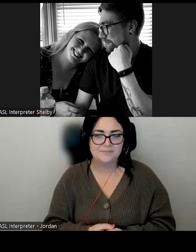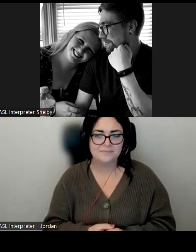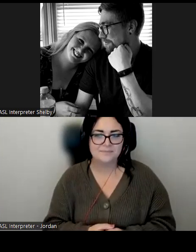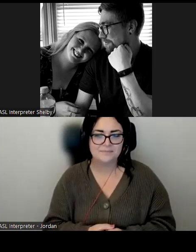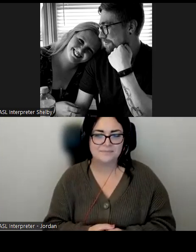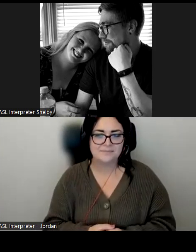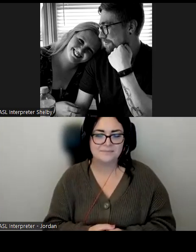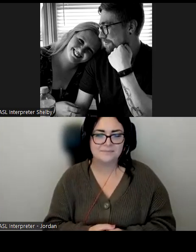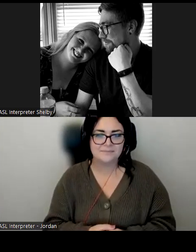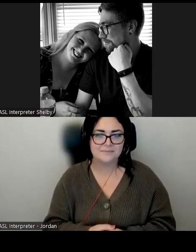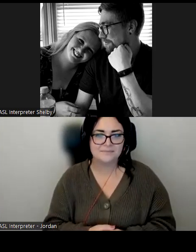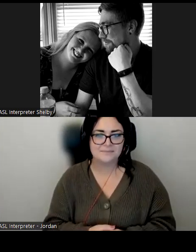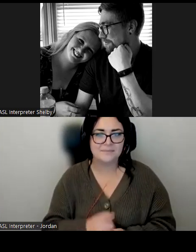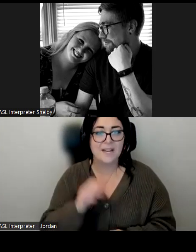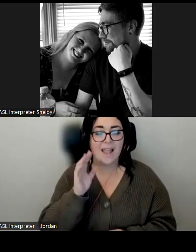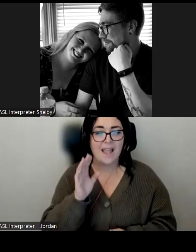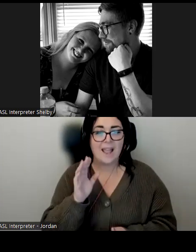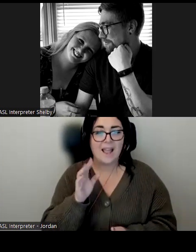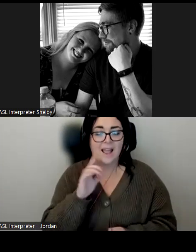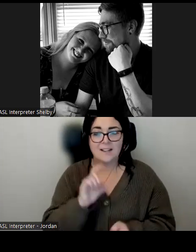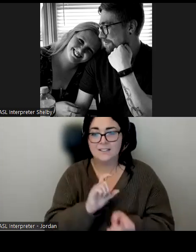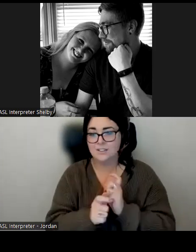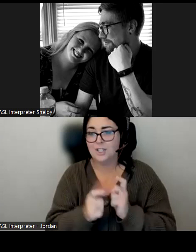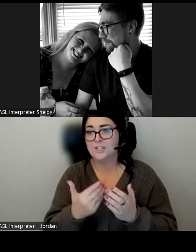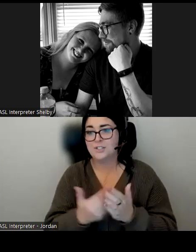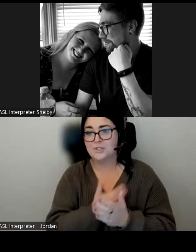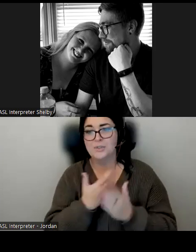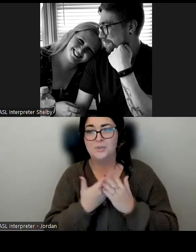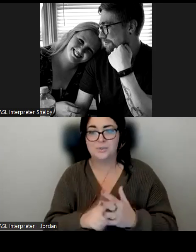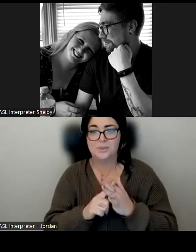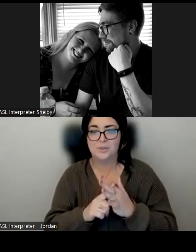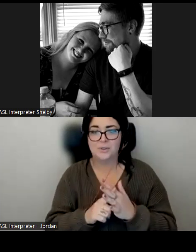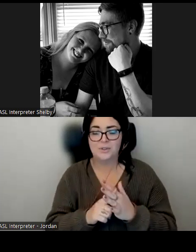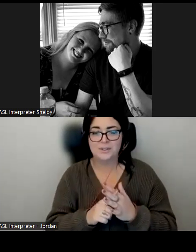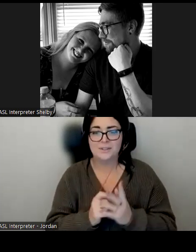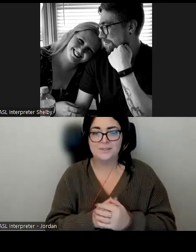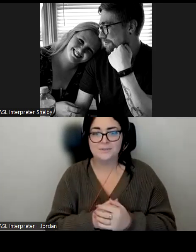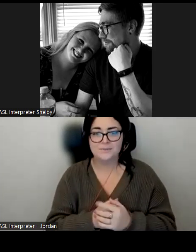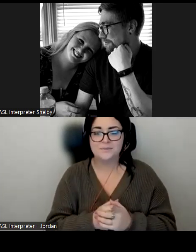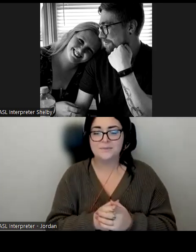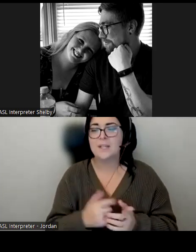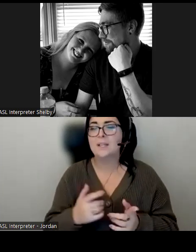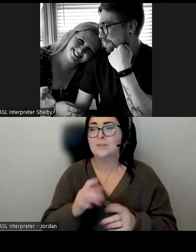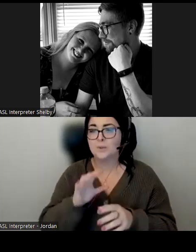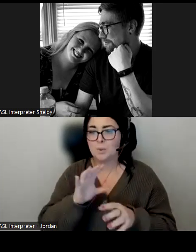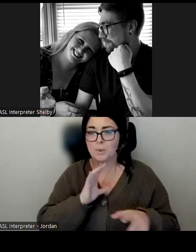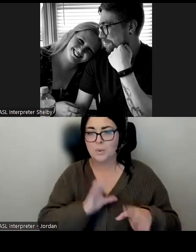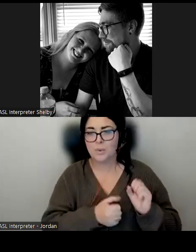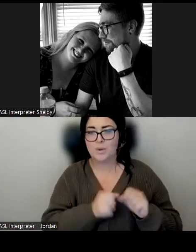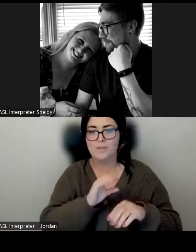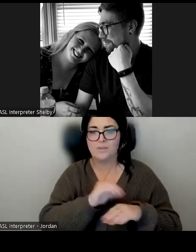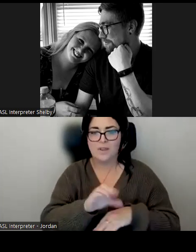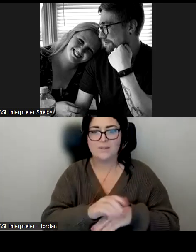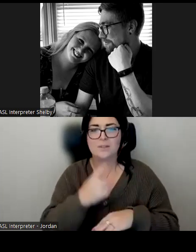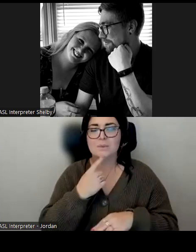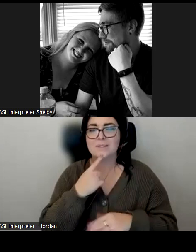to mention, there's change and new beginnings. And so we often refer to this in grief work as the new normal